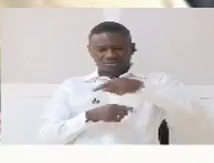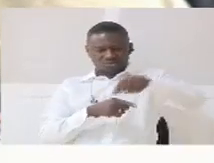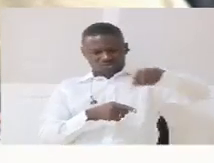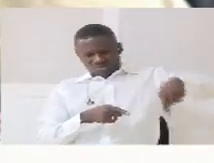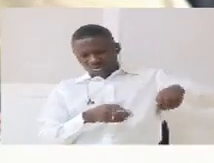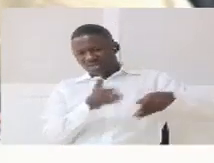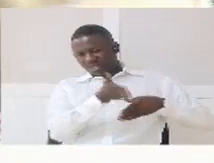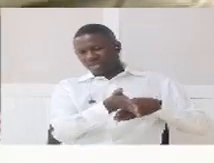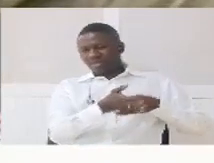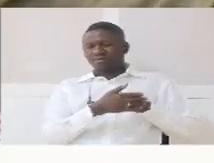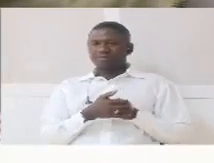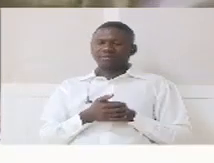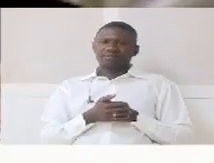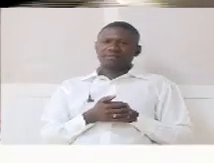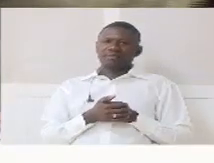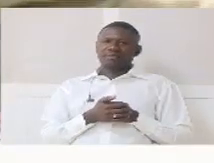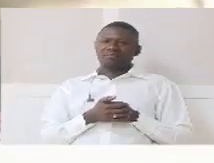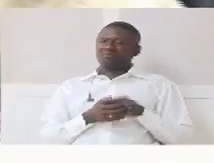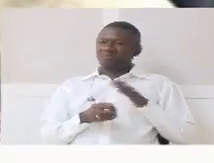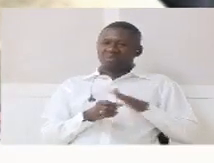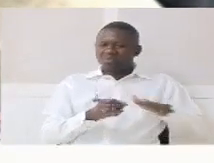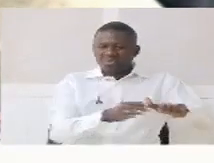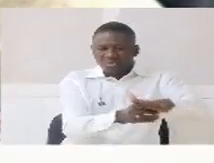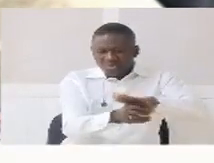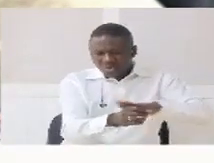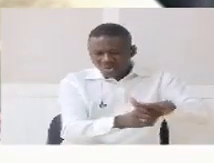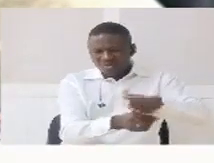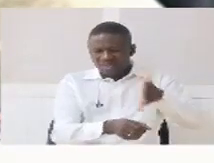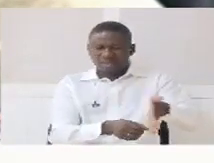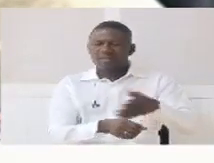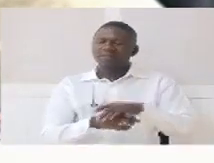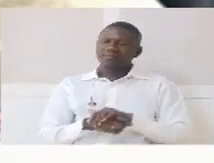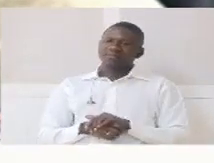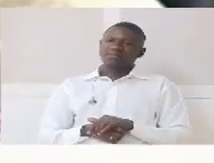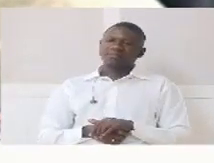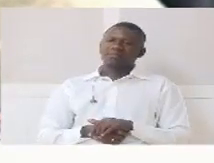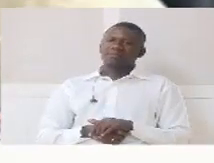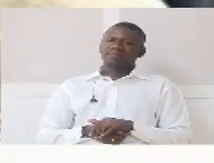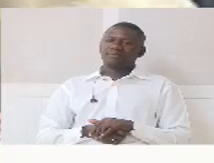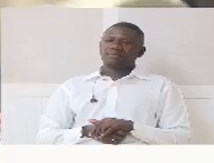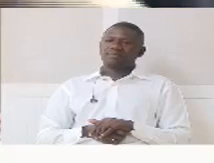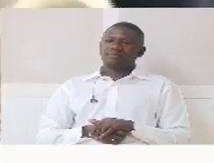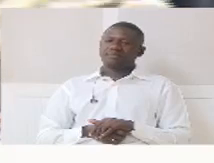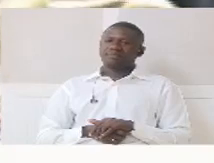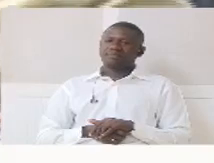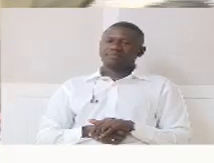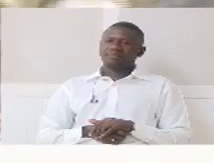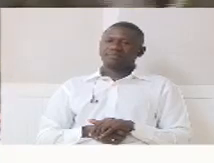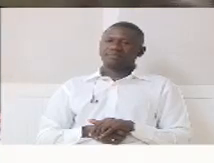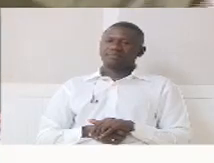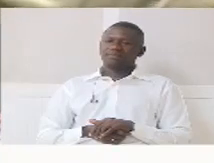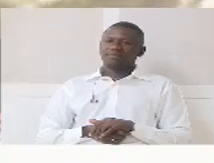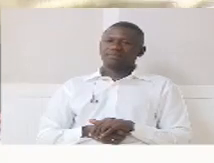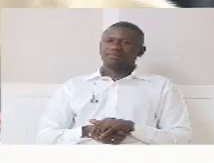the corner. E karton bita kang as cover. And you put a curtain on top of it and cover it as a lid.